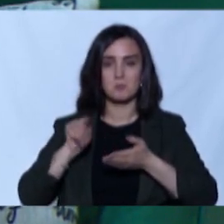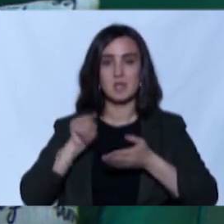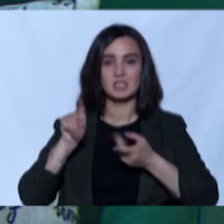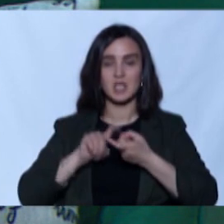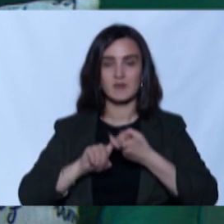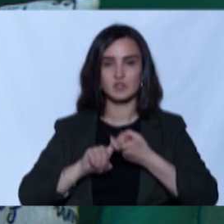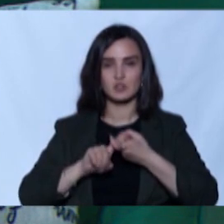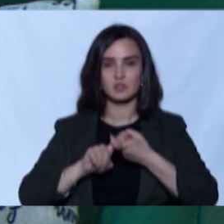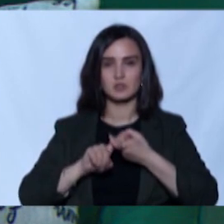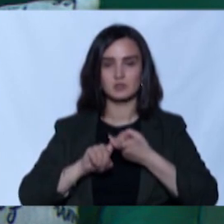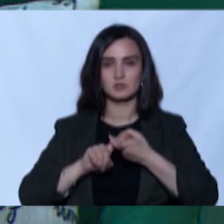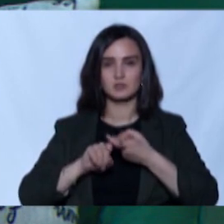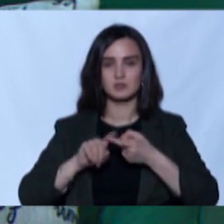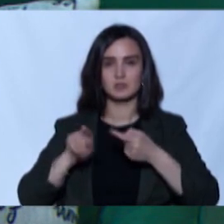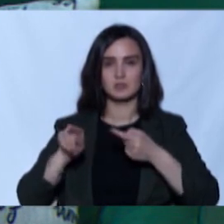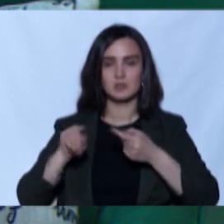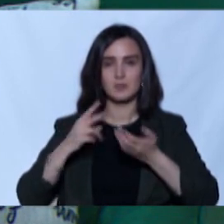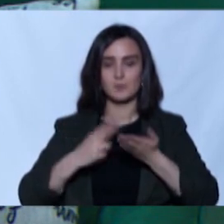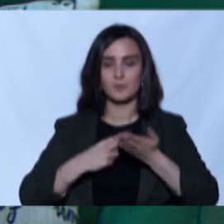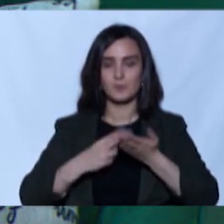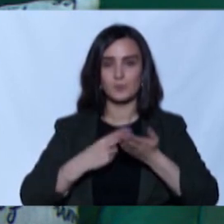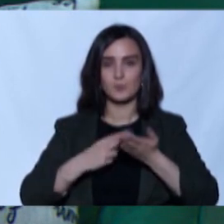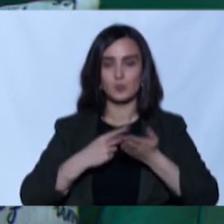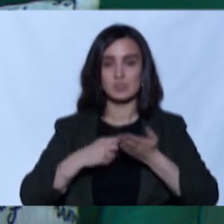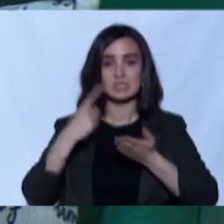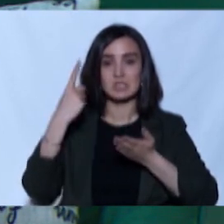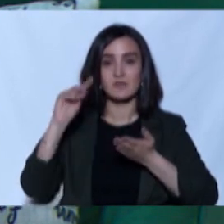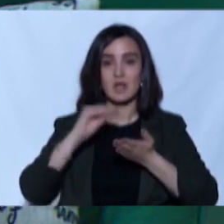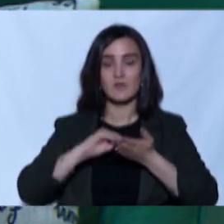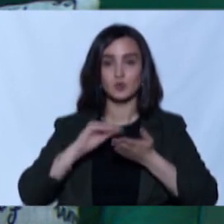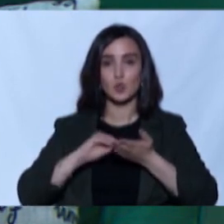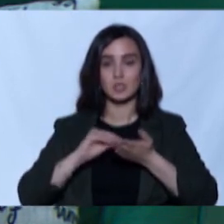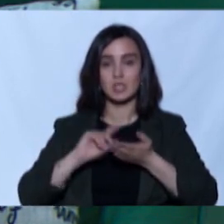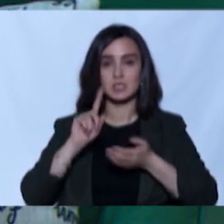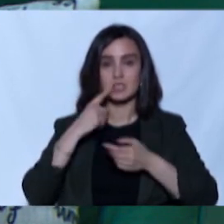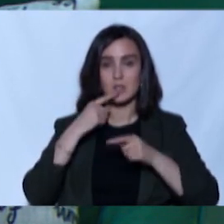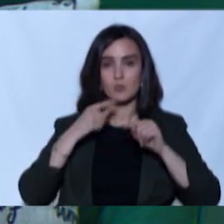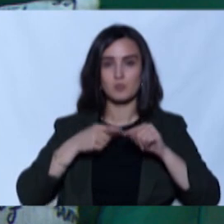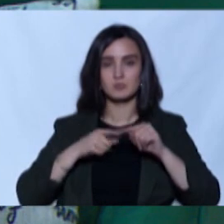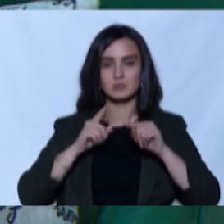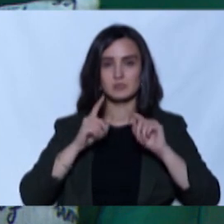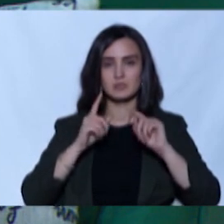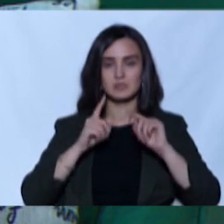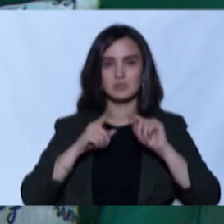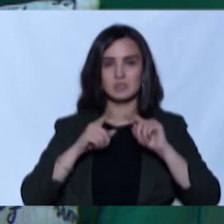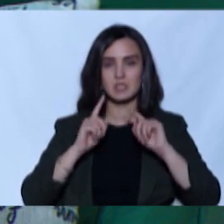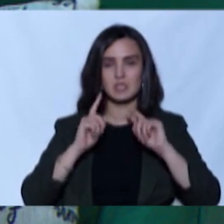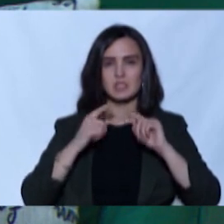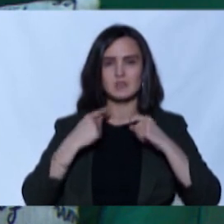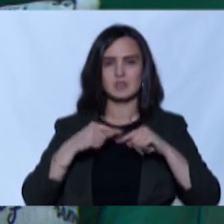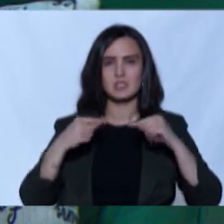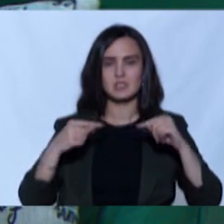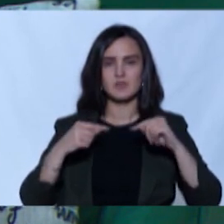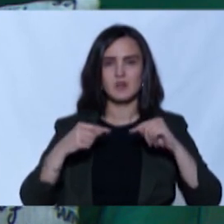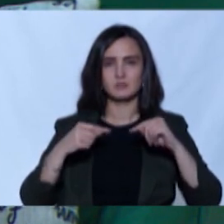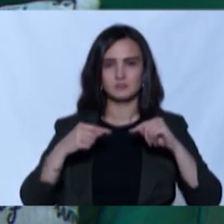the rights to Sherlock Holmes is bought by other authors and actually is adapted into 120 different novels.